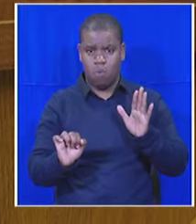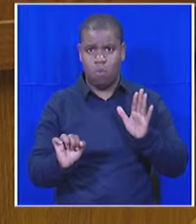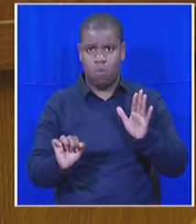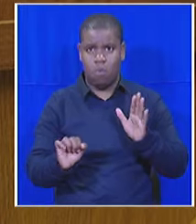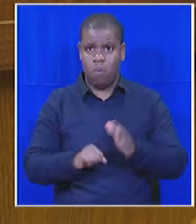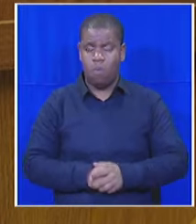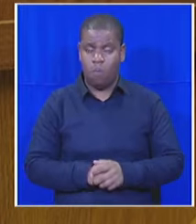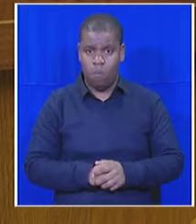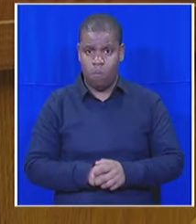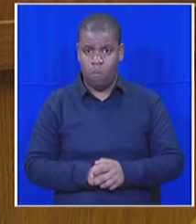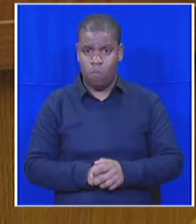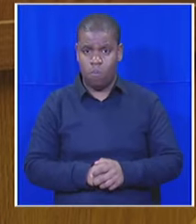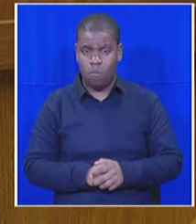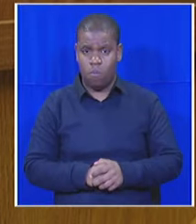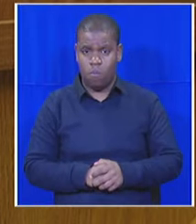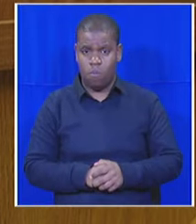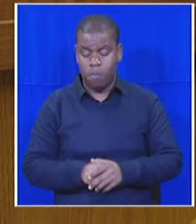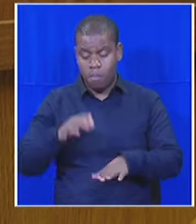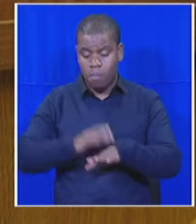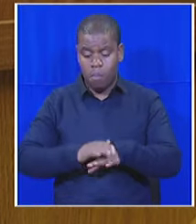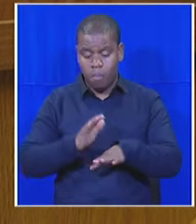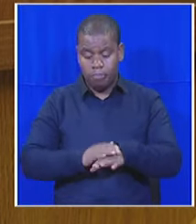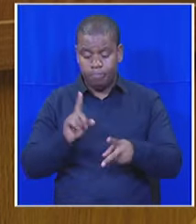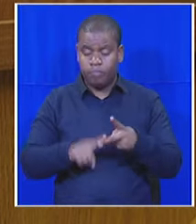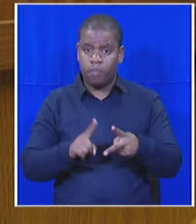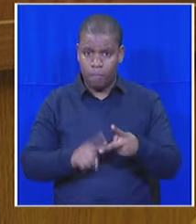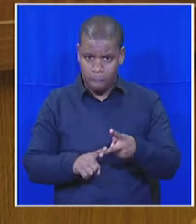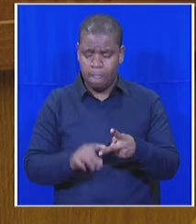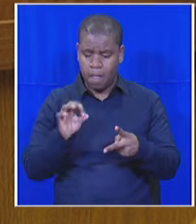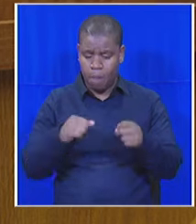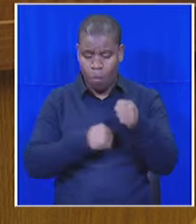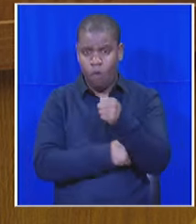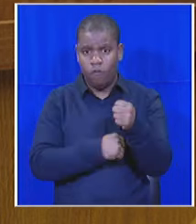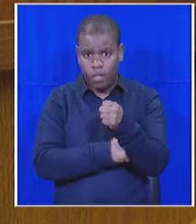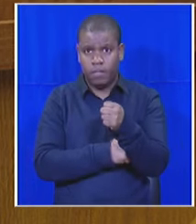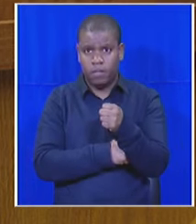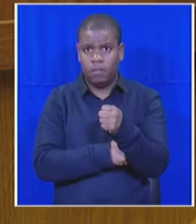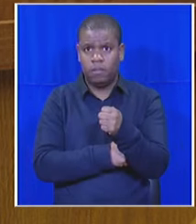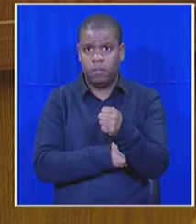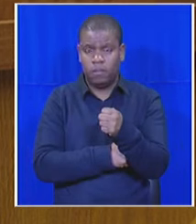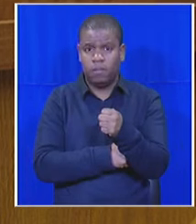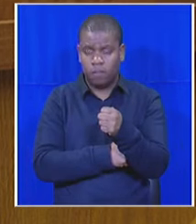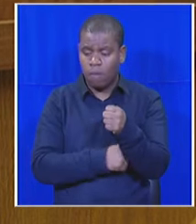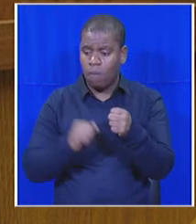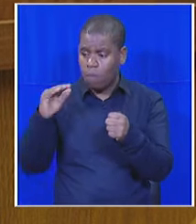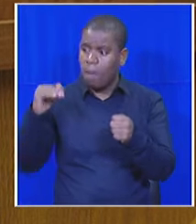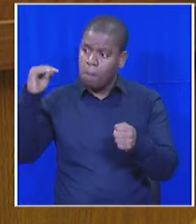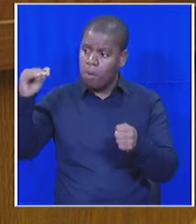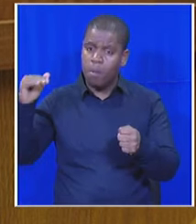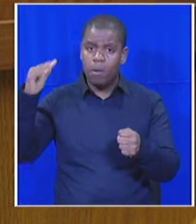We support this budget vote also because the Office of the SAJ is also committed